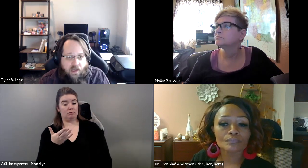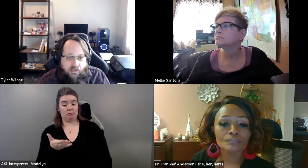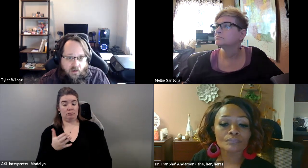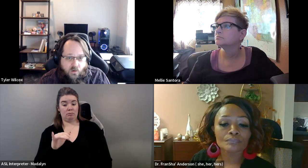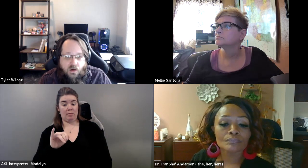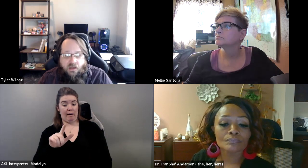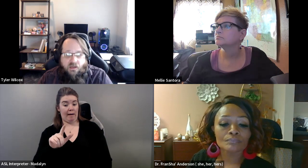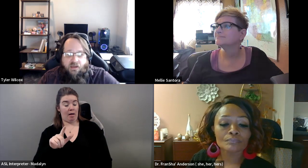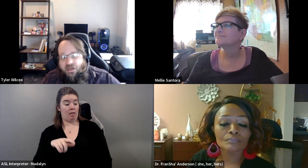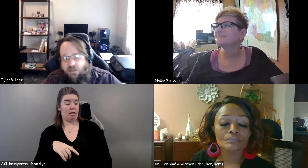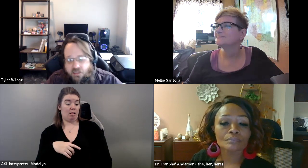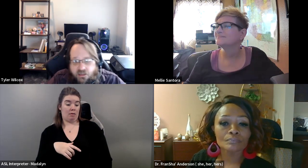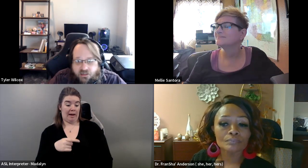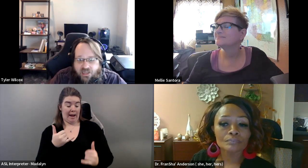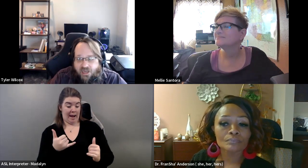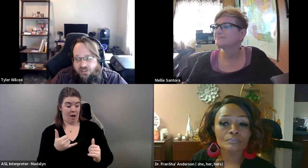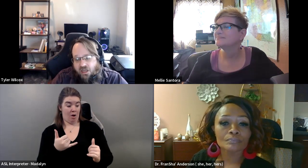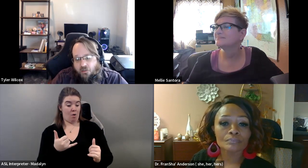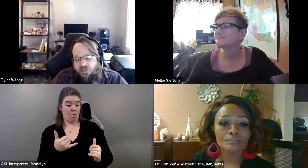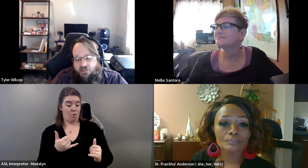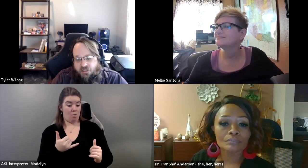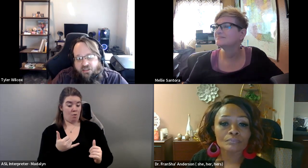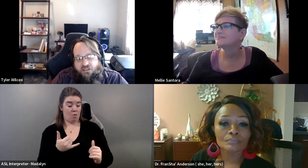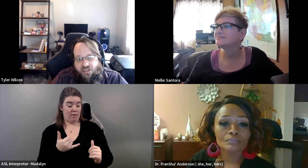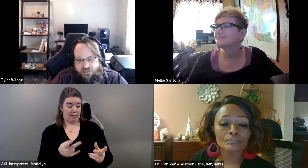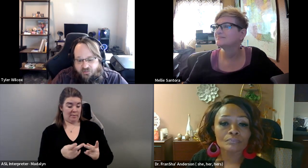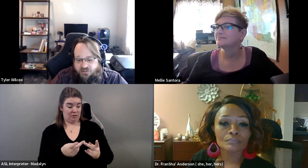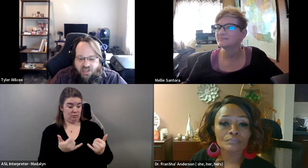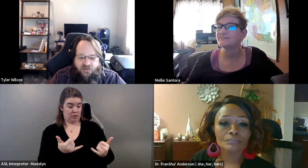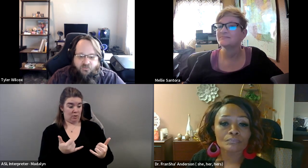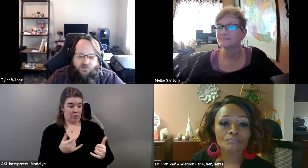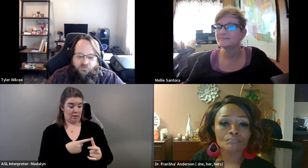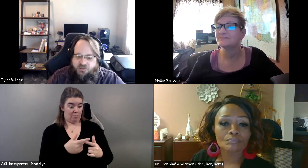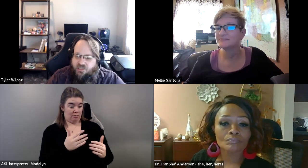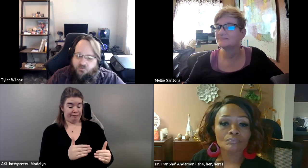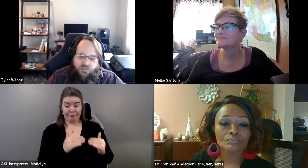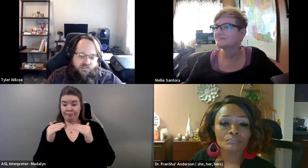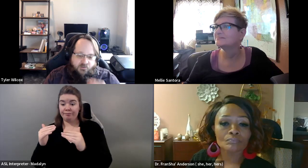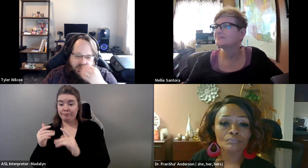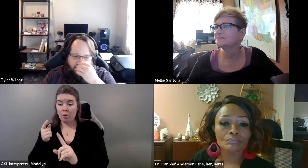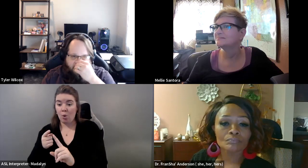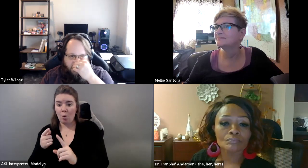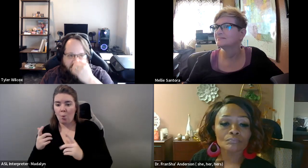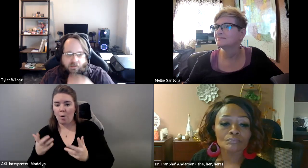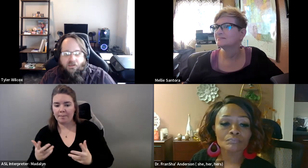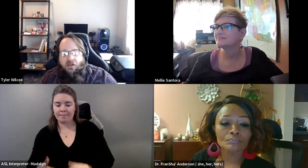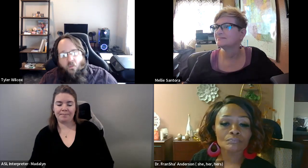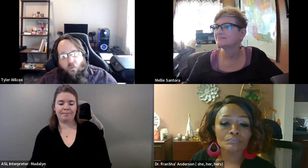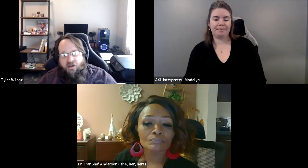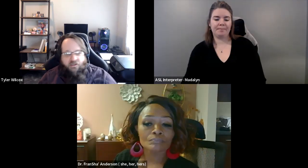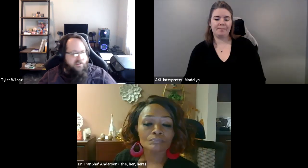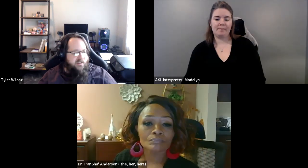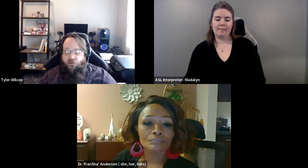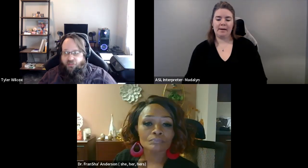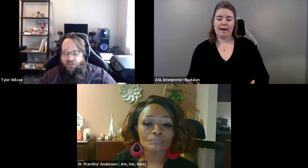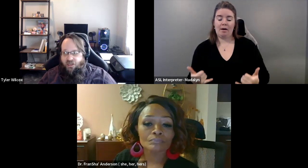where we want it to go. And that kind of brings me to this next slide, which was segued so greatly before.